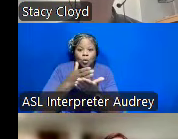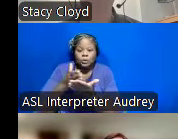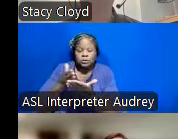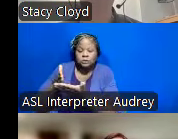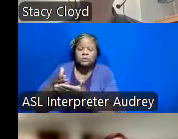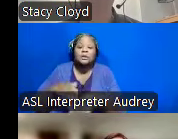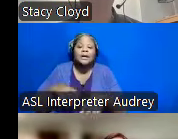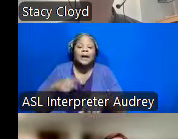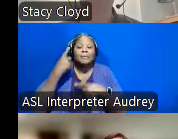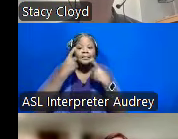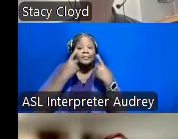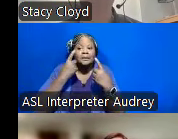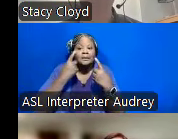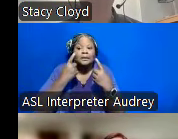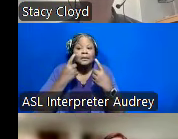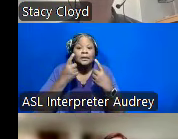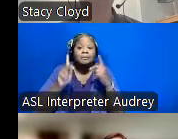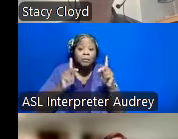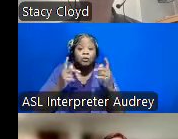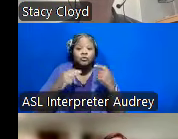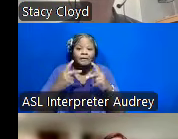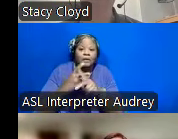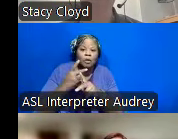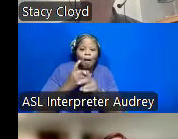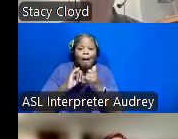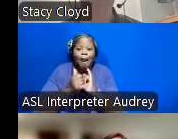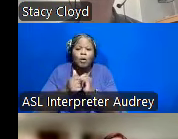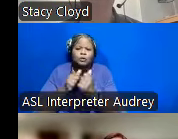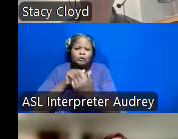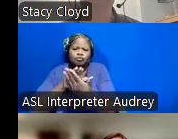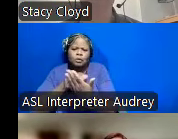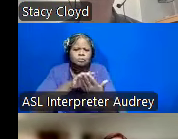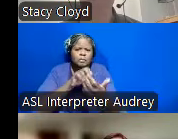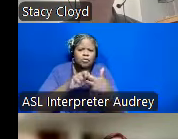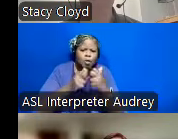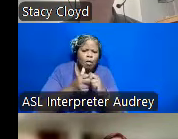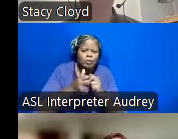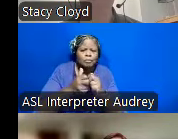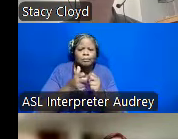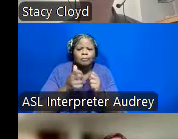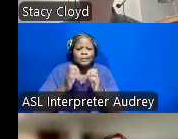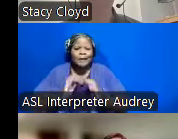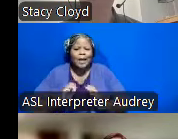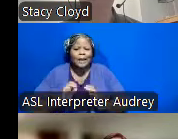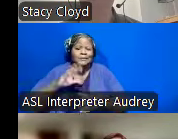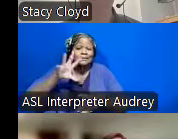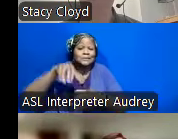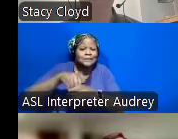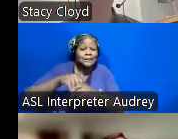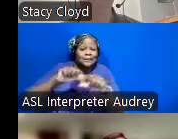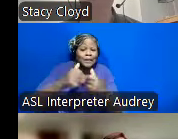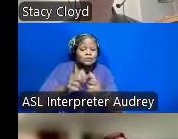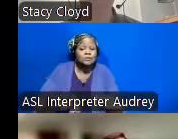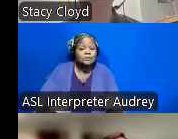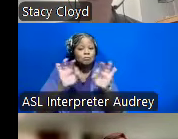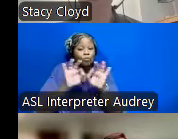I think when folks are trying to figure out how to address problems that clients are facing at the agency, it's very important